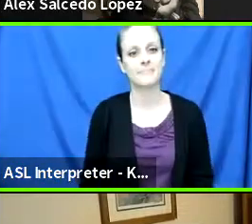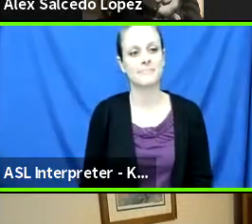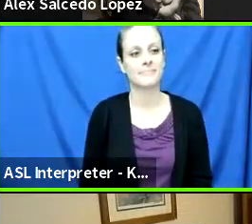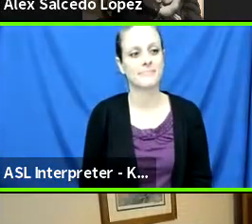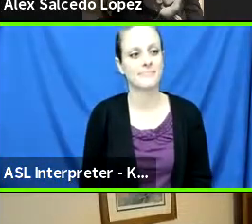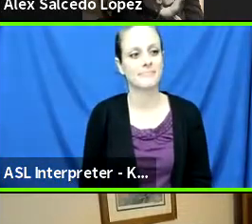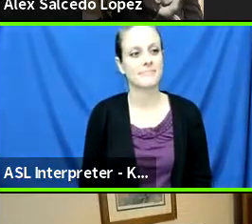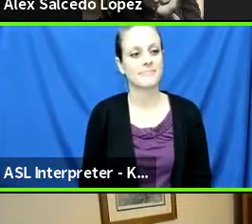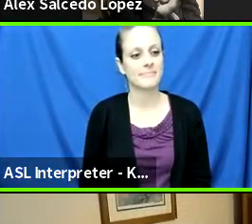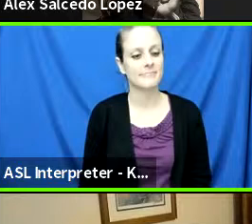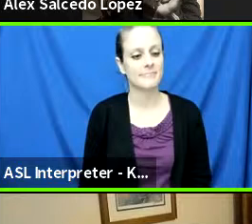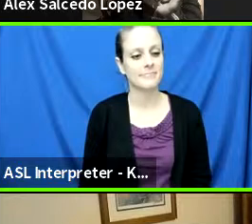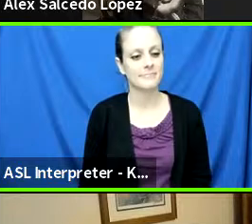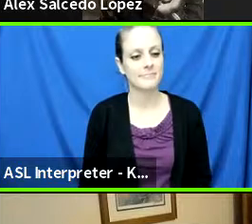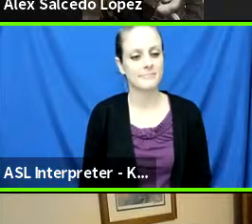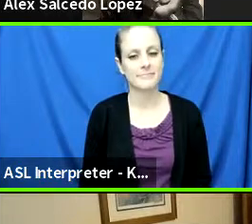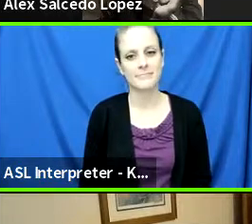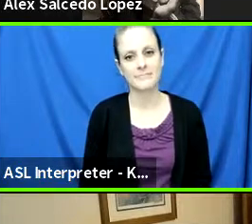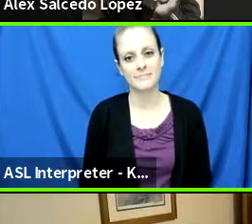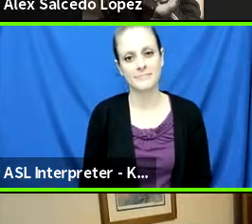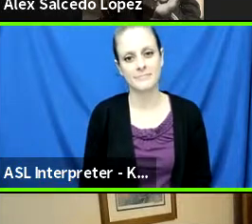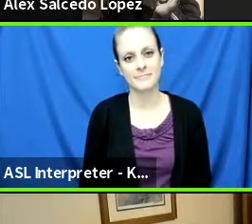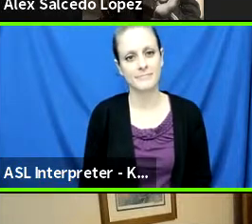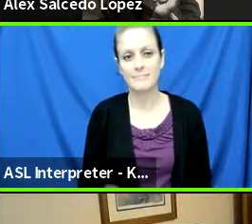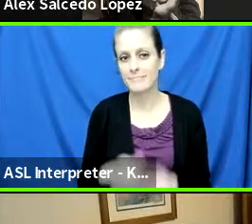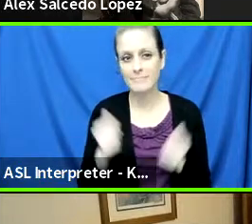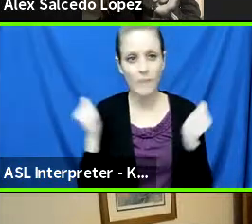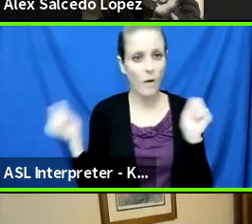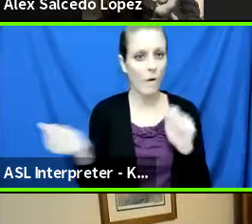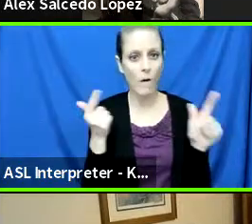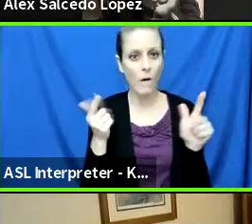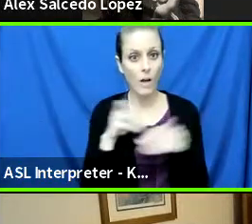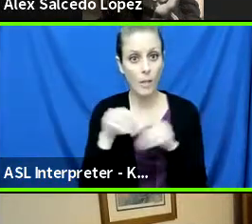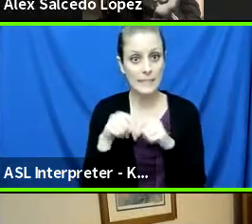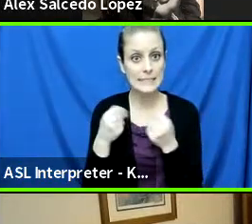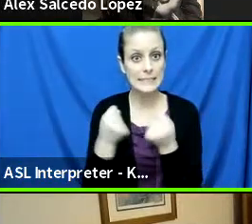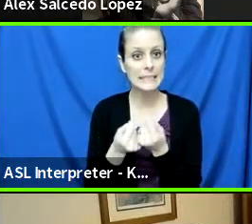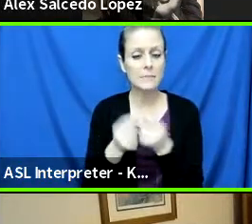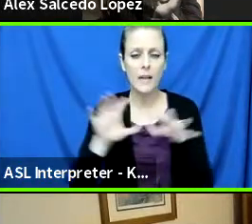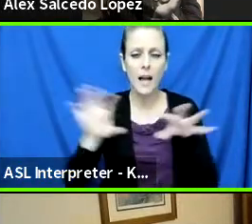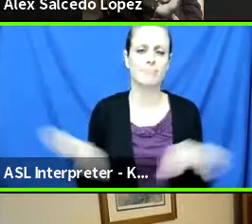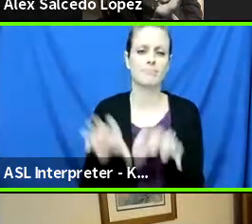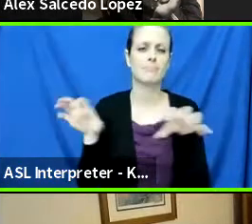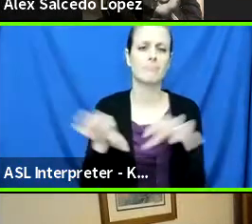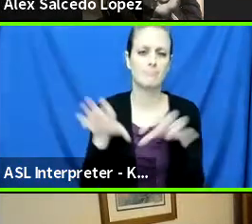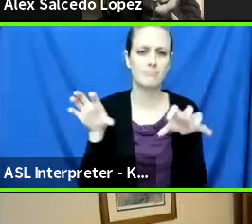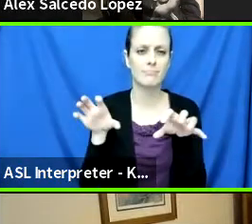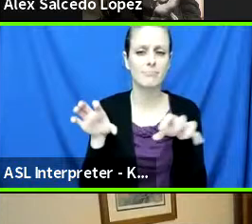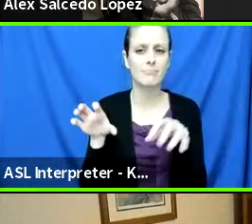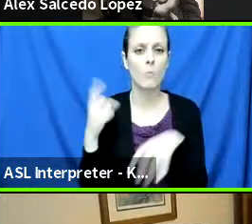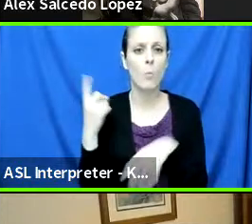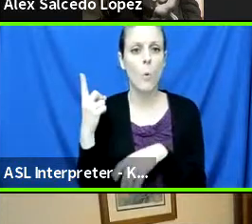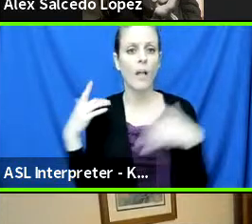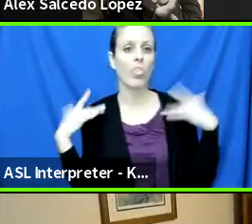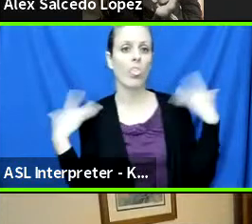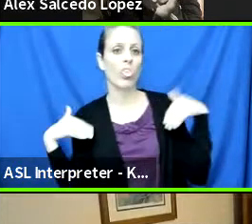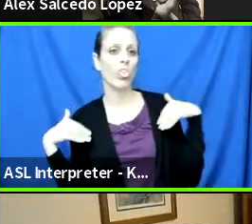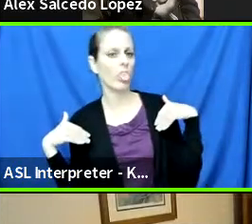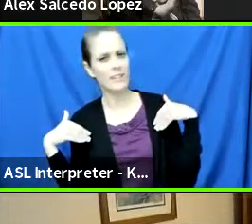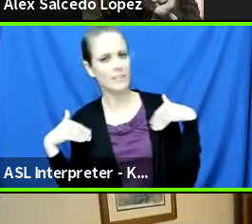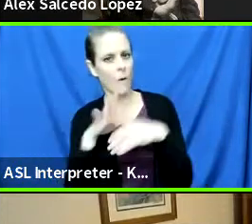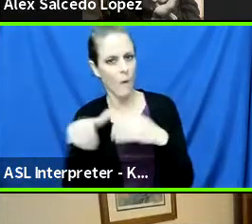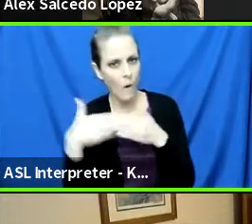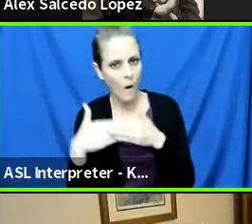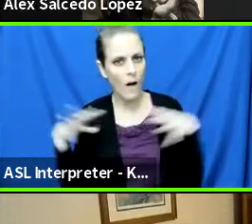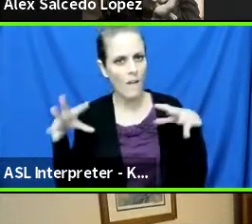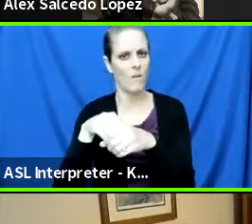It's all mostly on the team. Everyone puts in the part. I learned a saying that